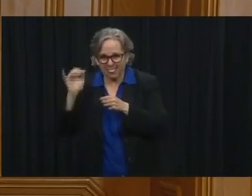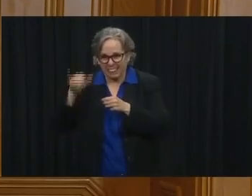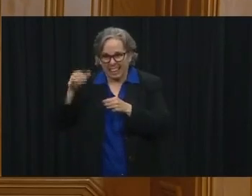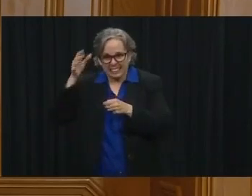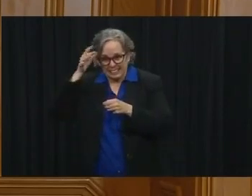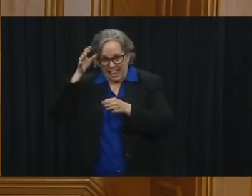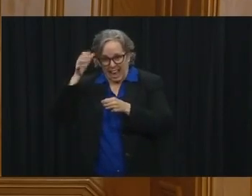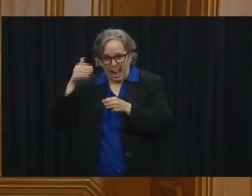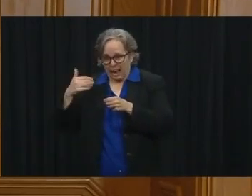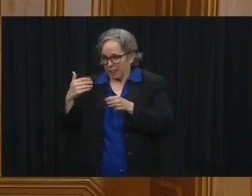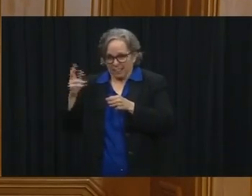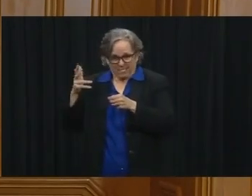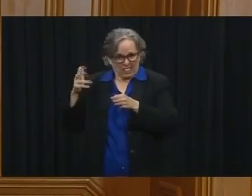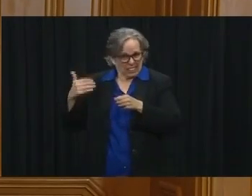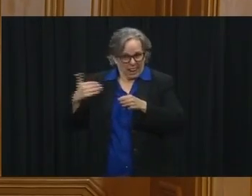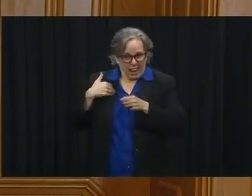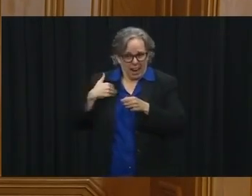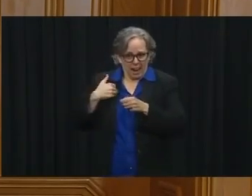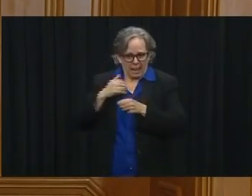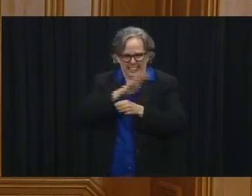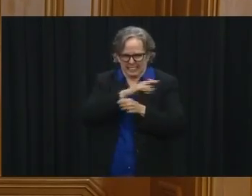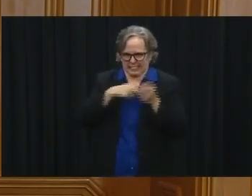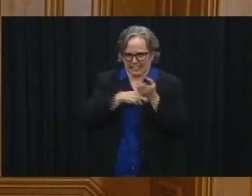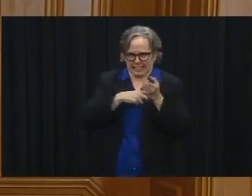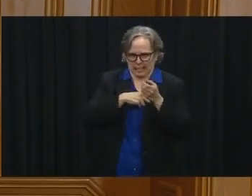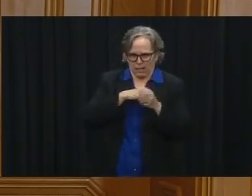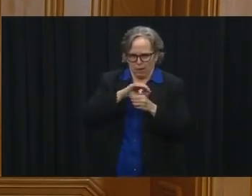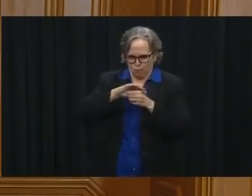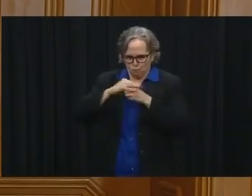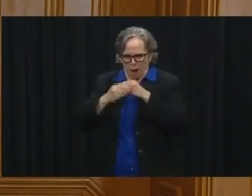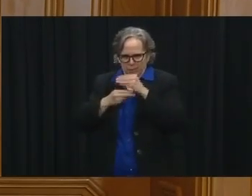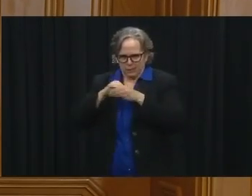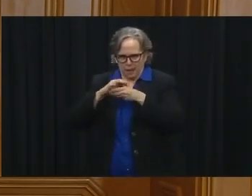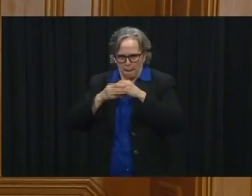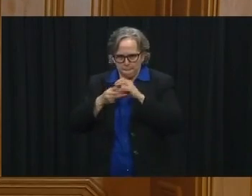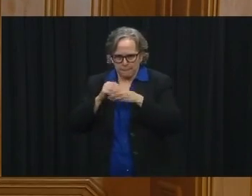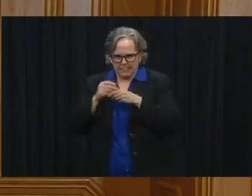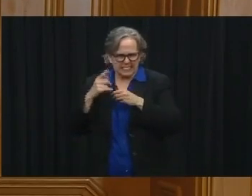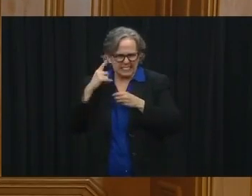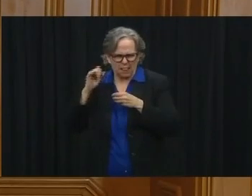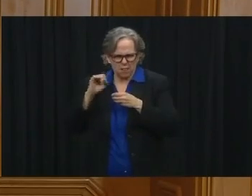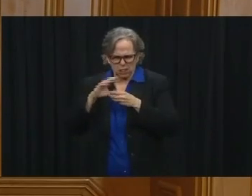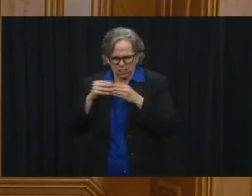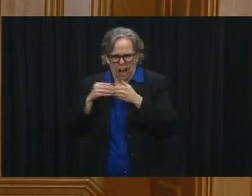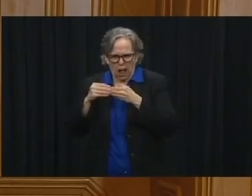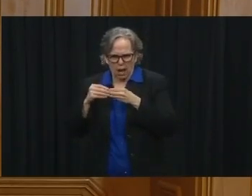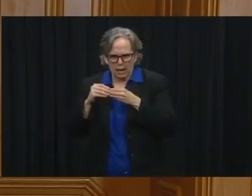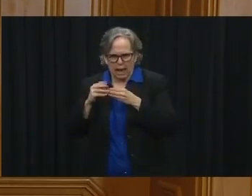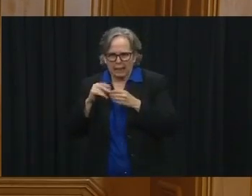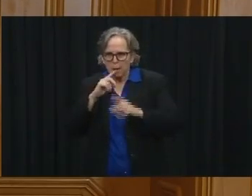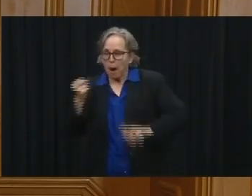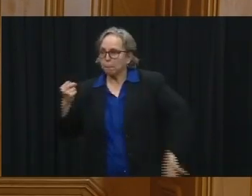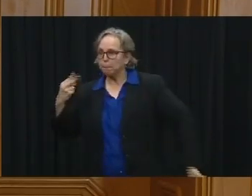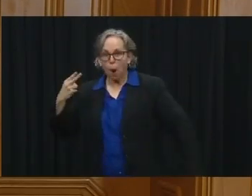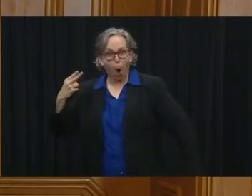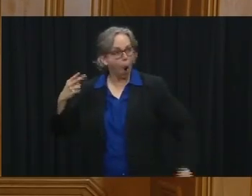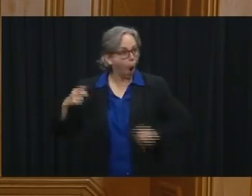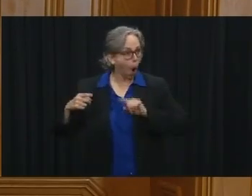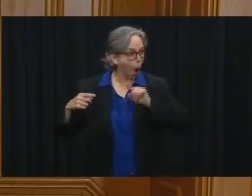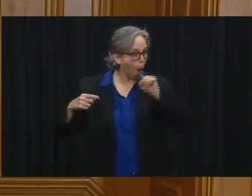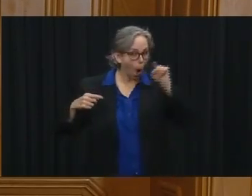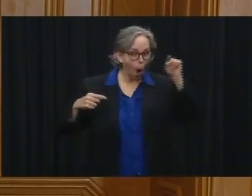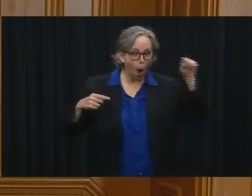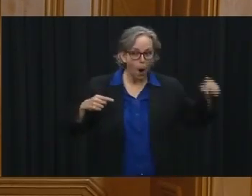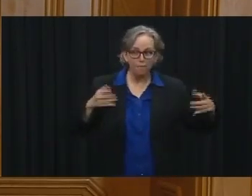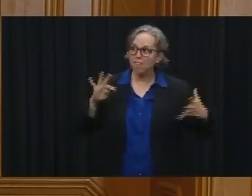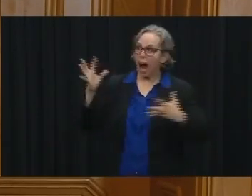ticket, wrapped it somehow around that silver dollar, and literally threw it out to him. And his buddy got the ticket, went